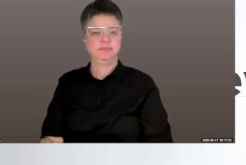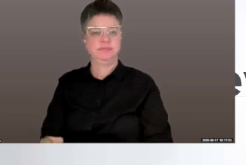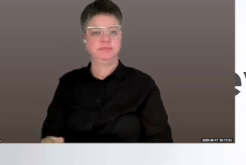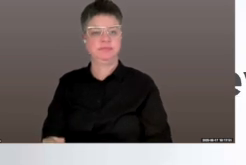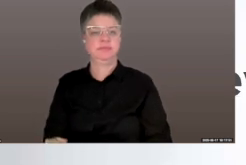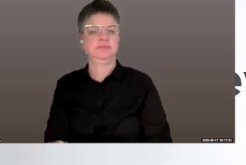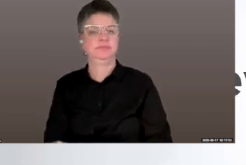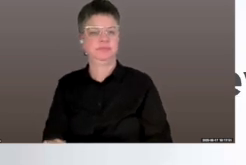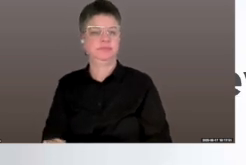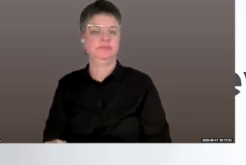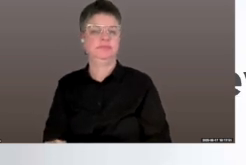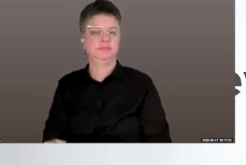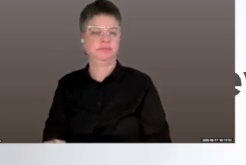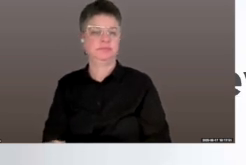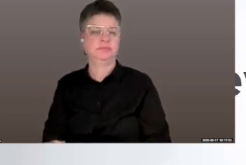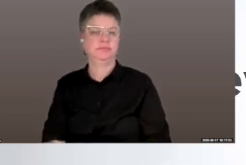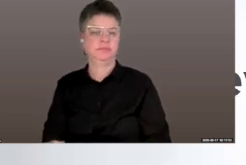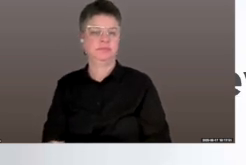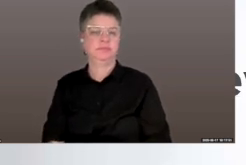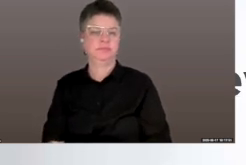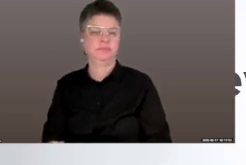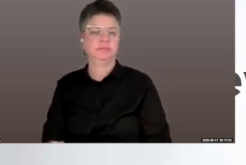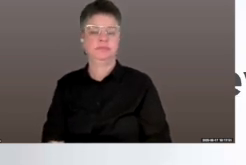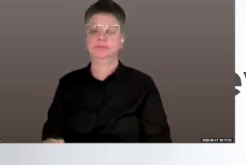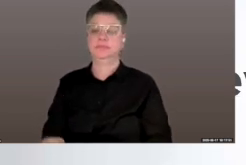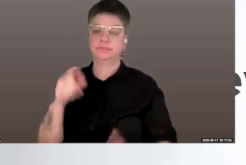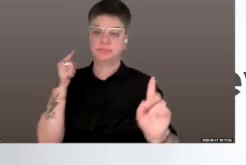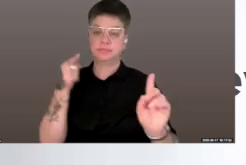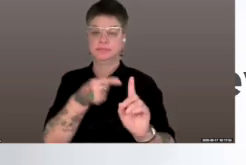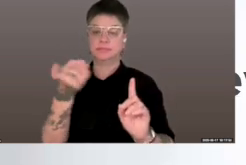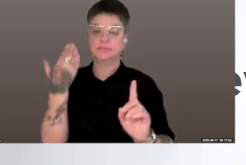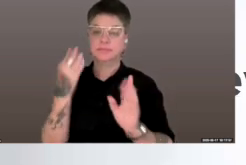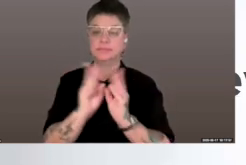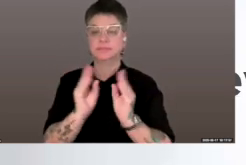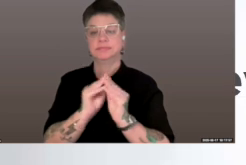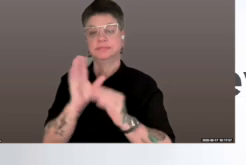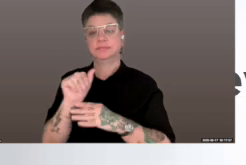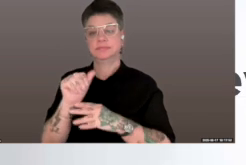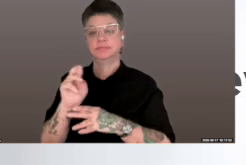ZAP will use the 70% state of health as a trigger for battery replacement.